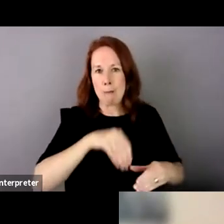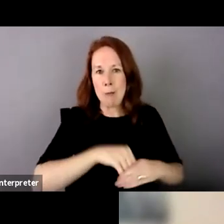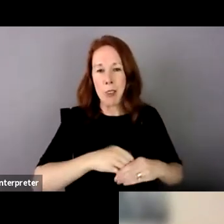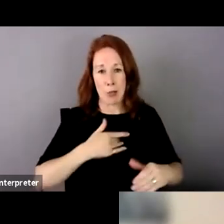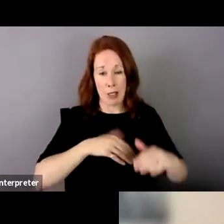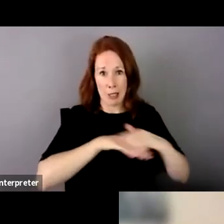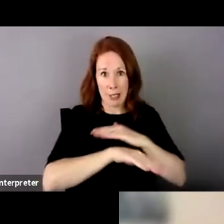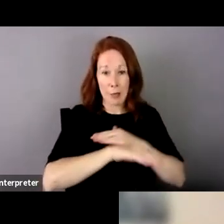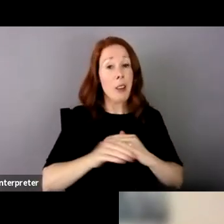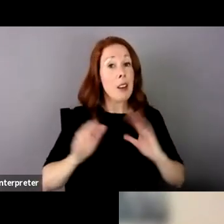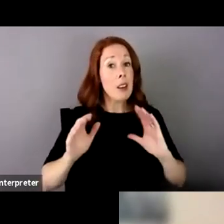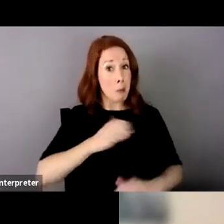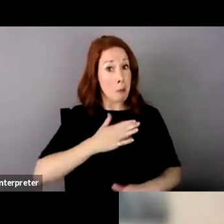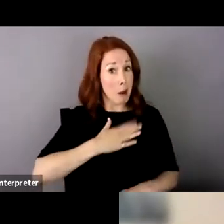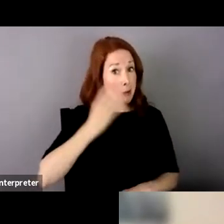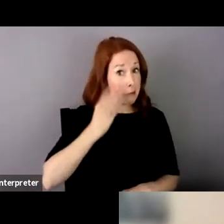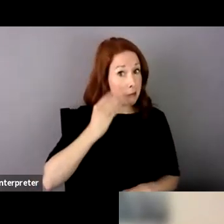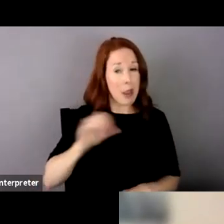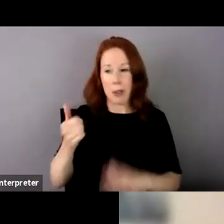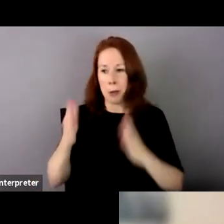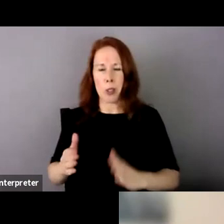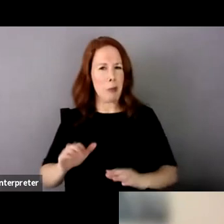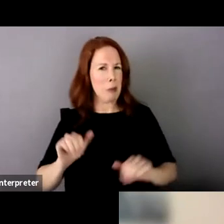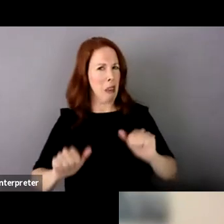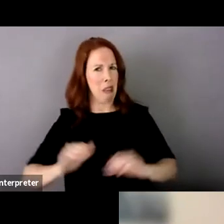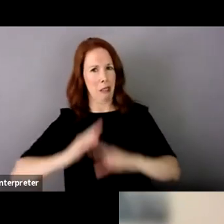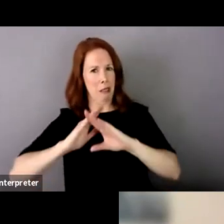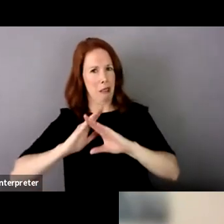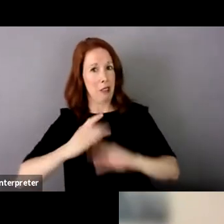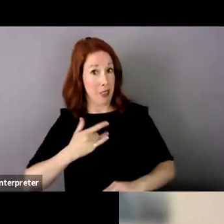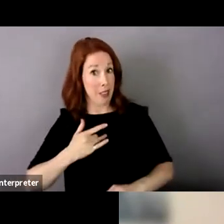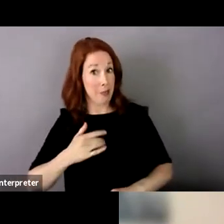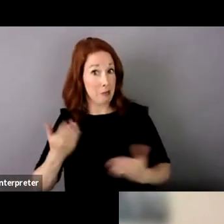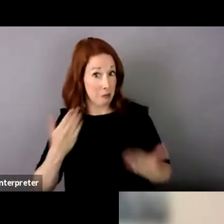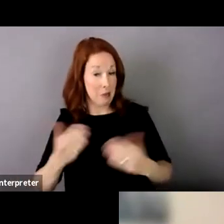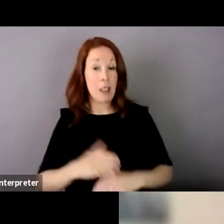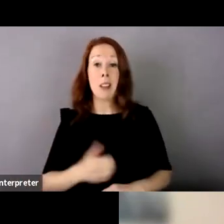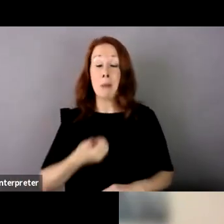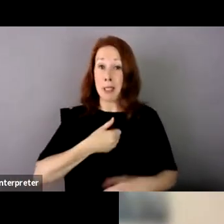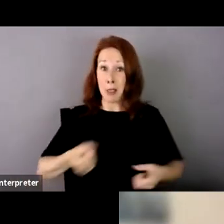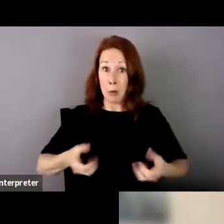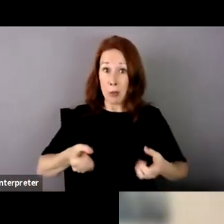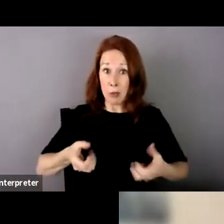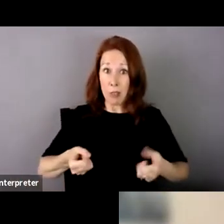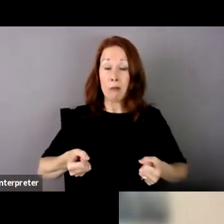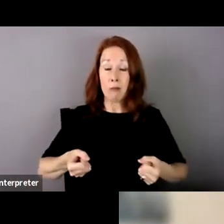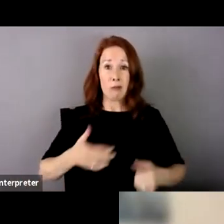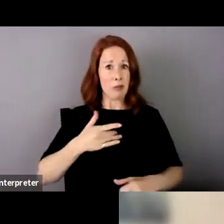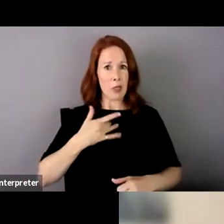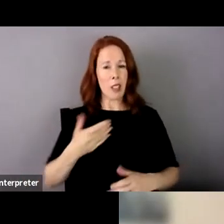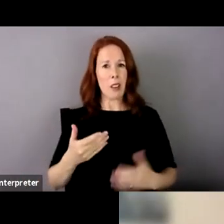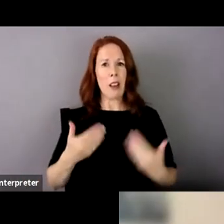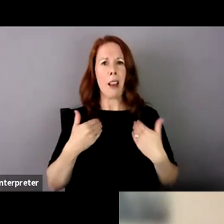not be for another person, but I find that as a wheelchair user, for example, there's those